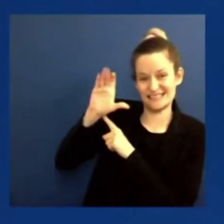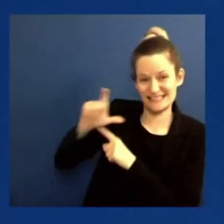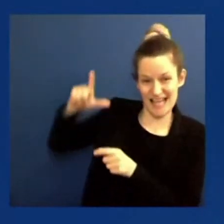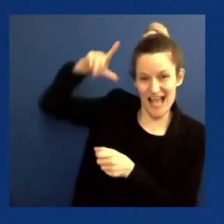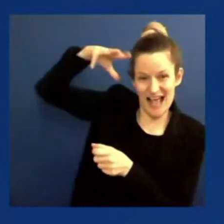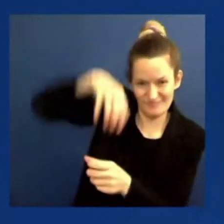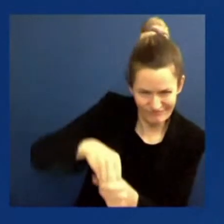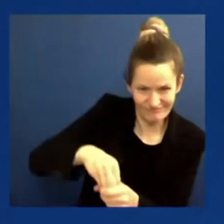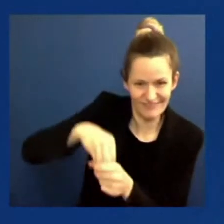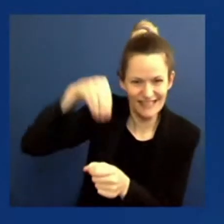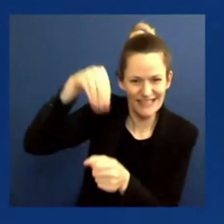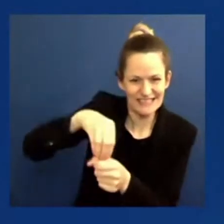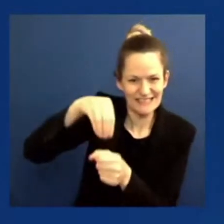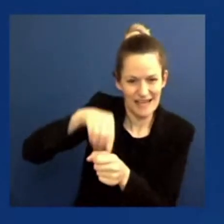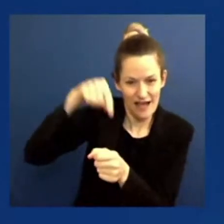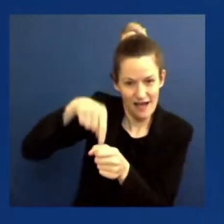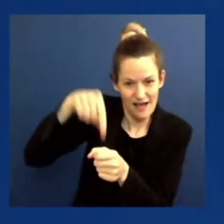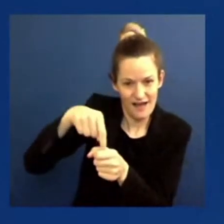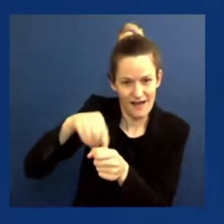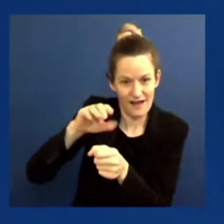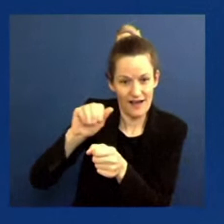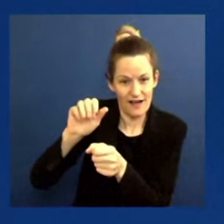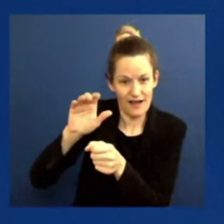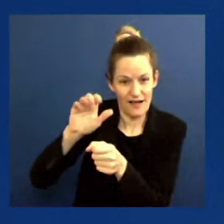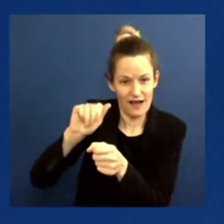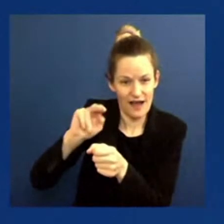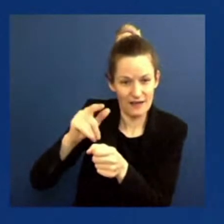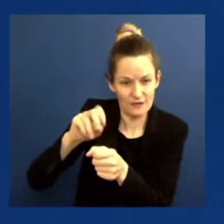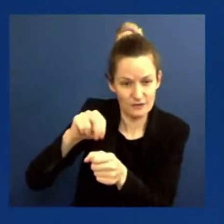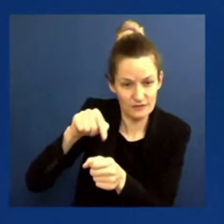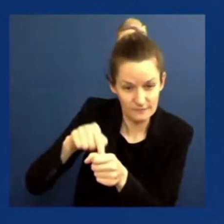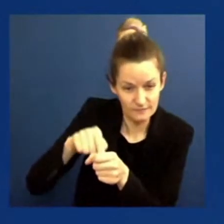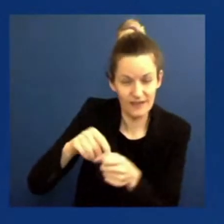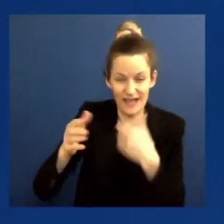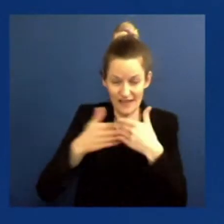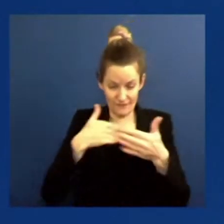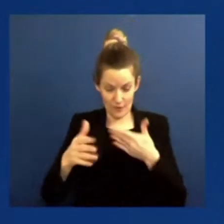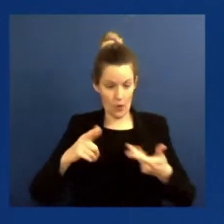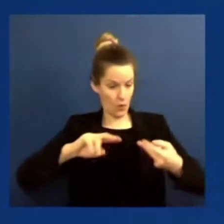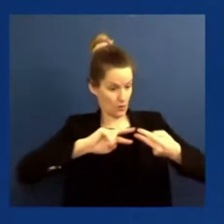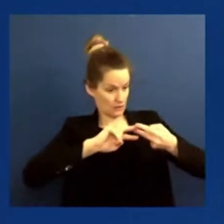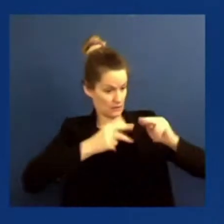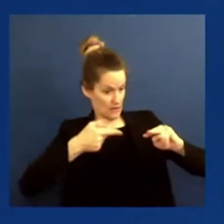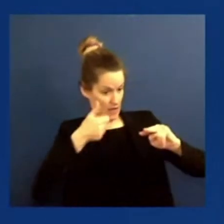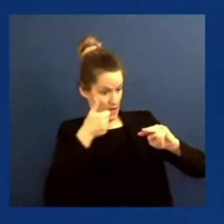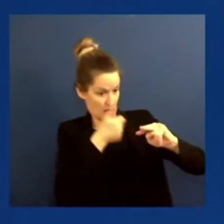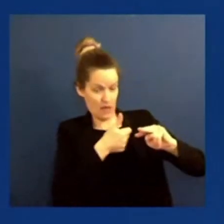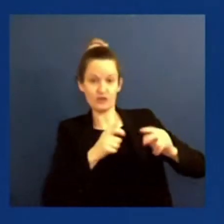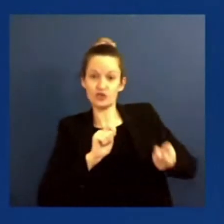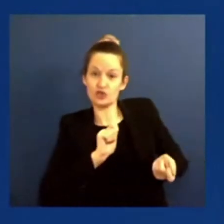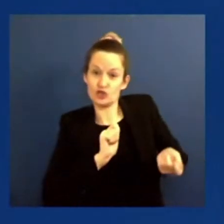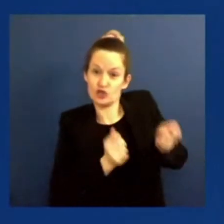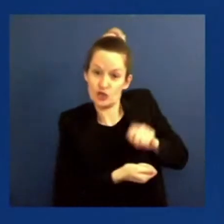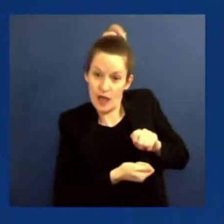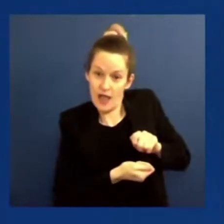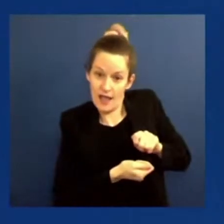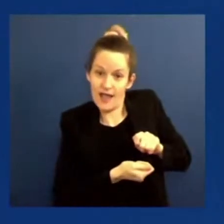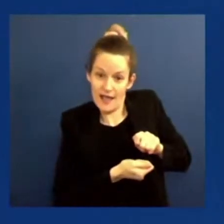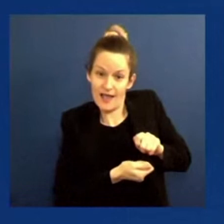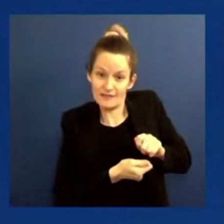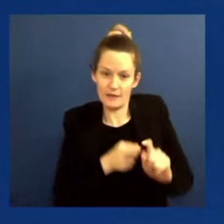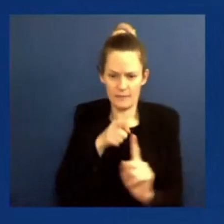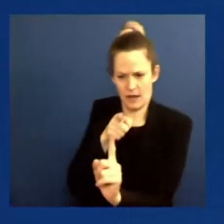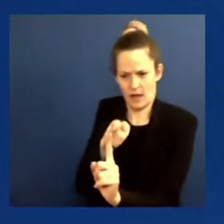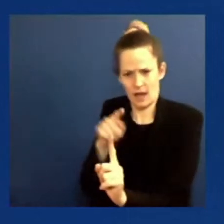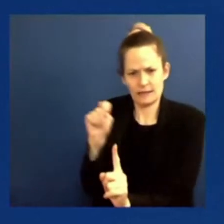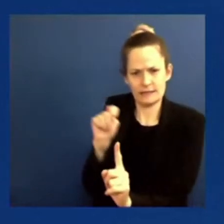a vaccine or a prior infection can give you protection against the various variants.